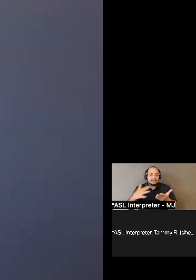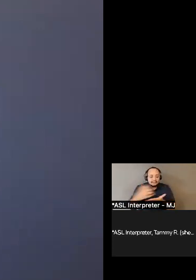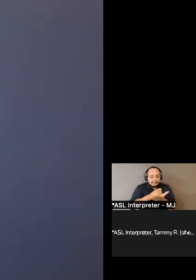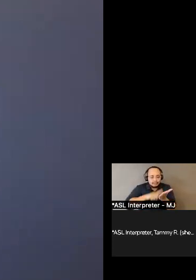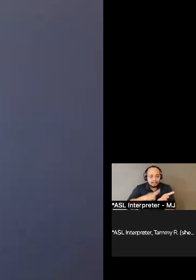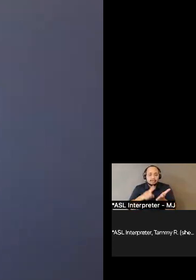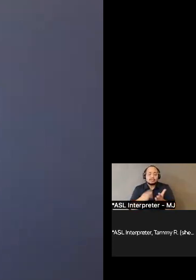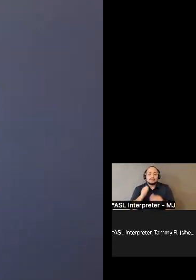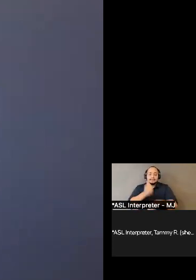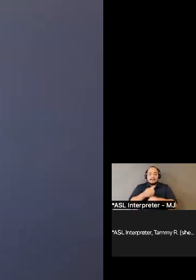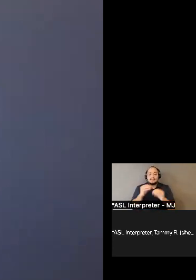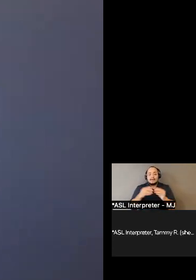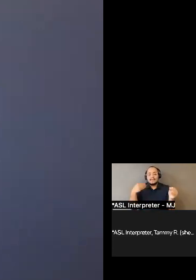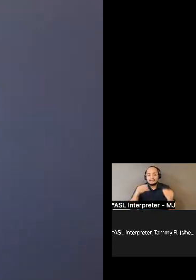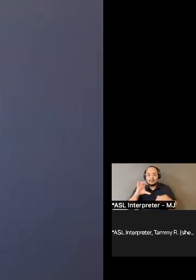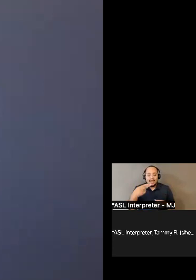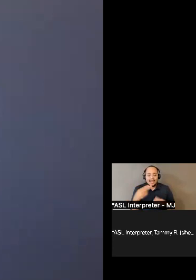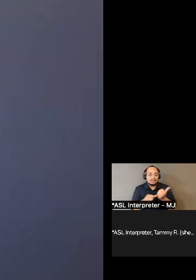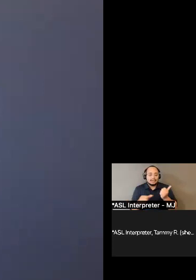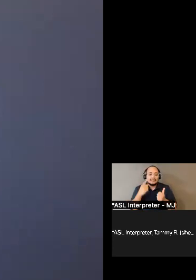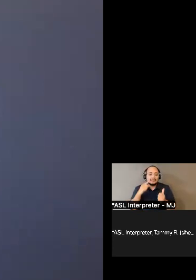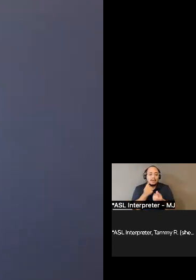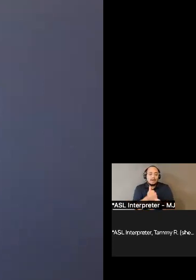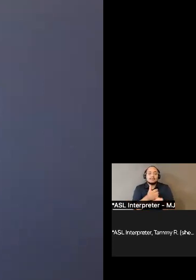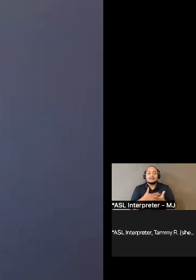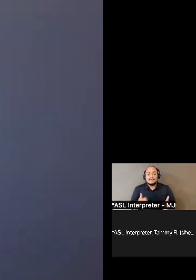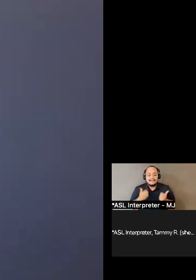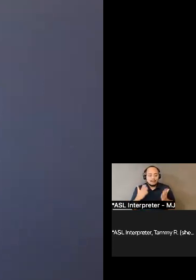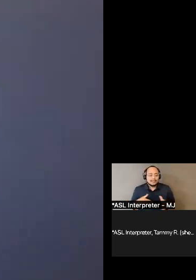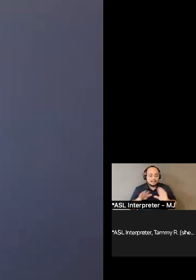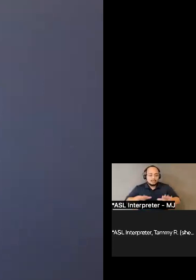improve outcomes for children and youth all across the country.